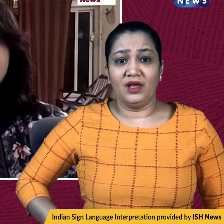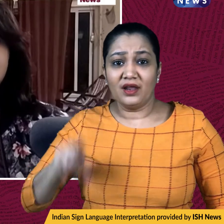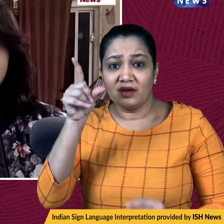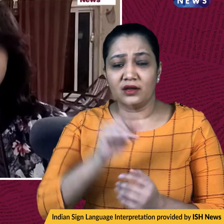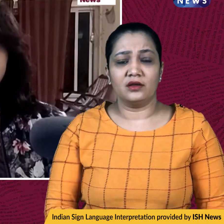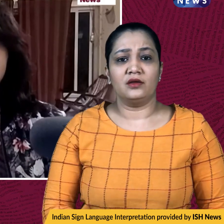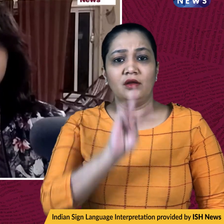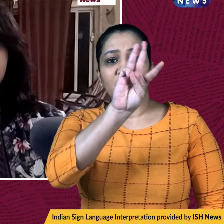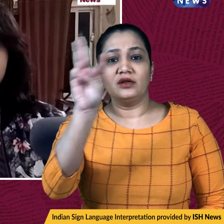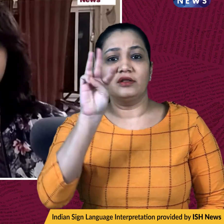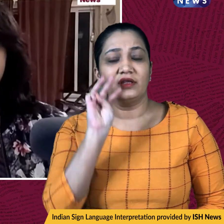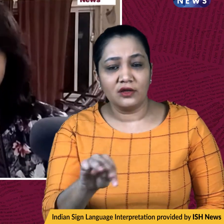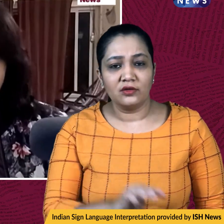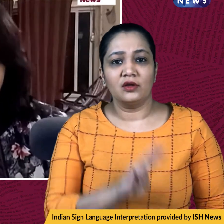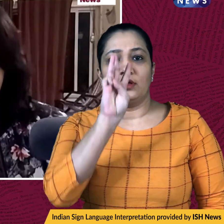reported